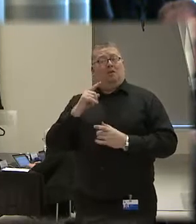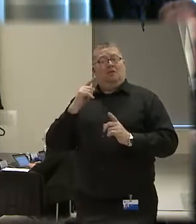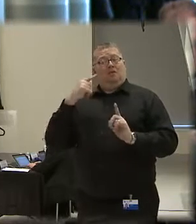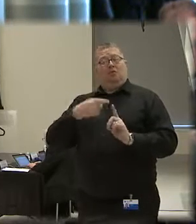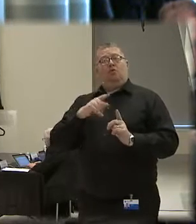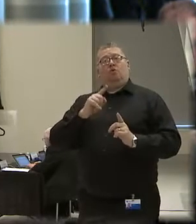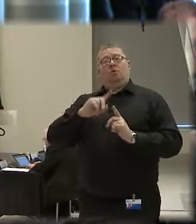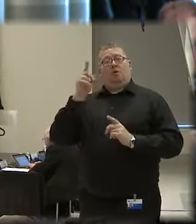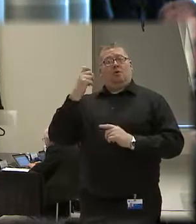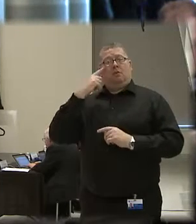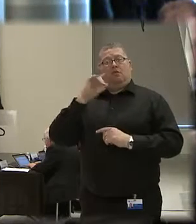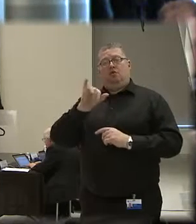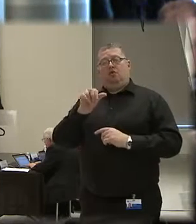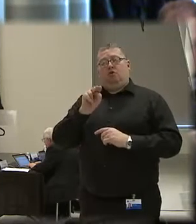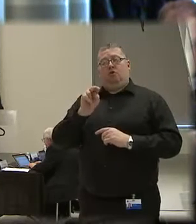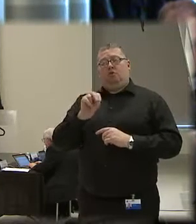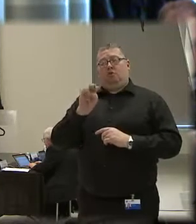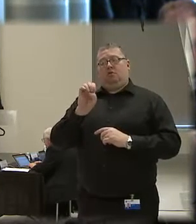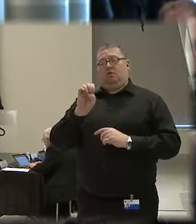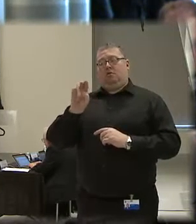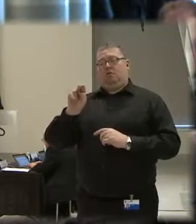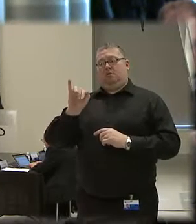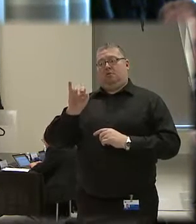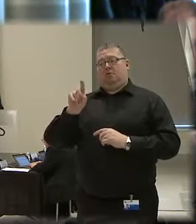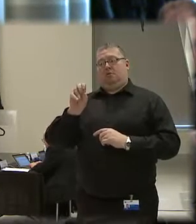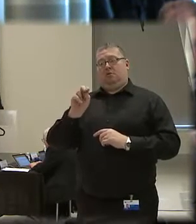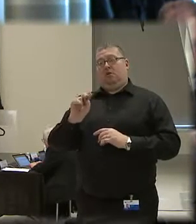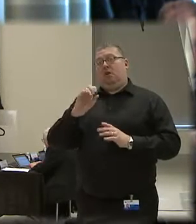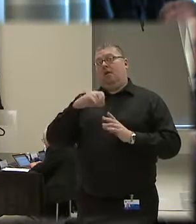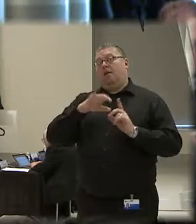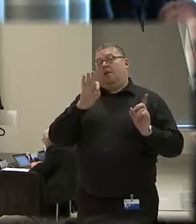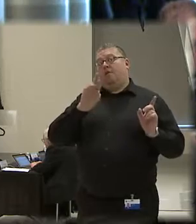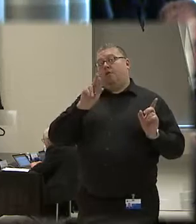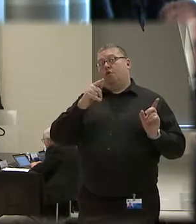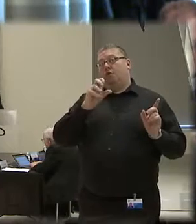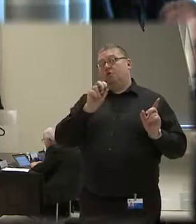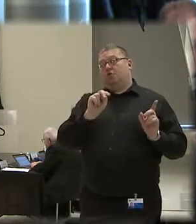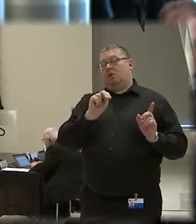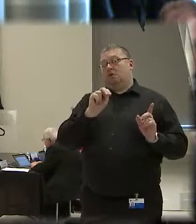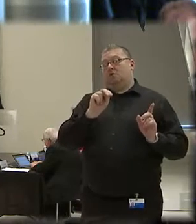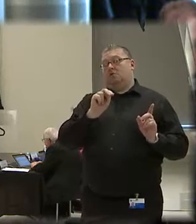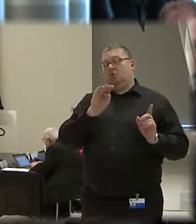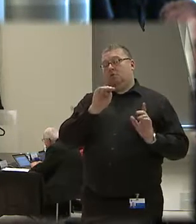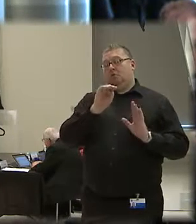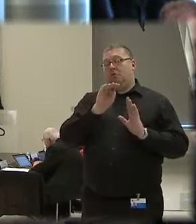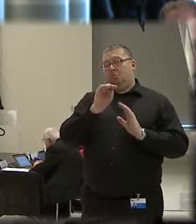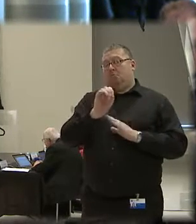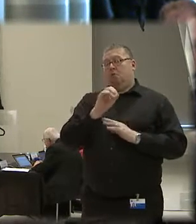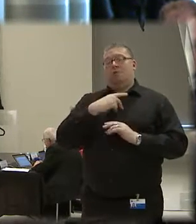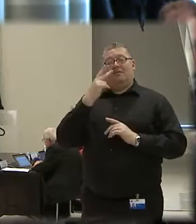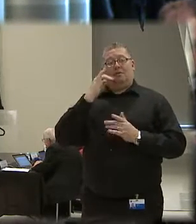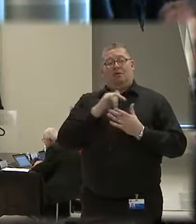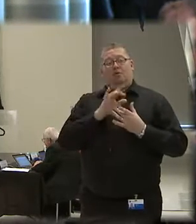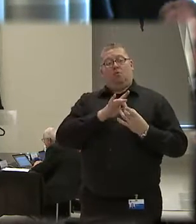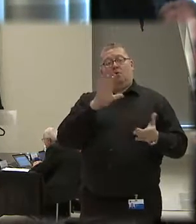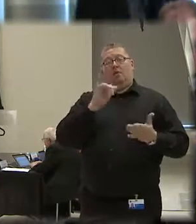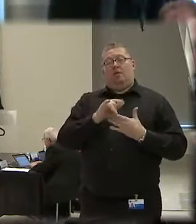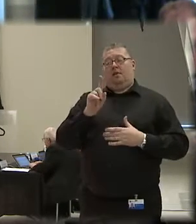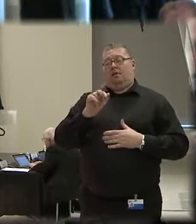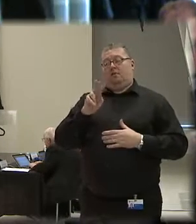Governor Jay Nixon in Ferguson, Missouri, who days before the release of the announcement in the Darren Wilson